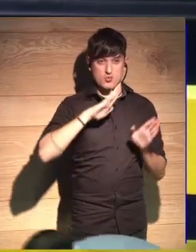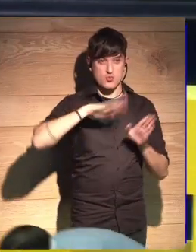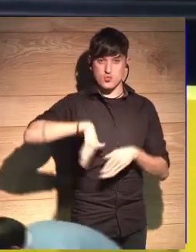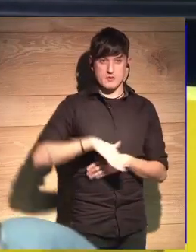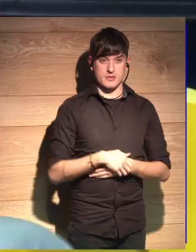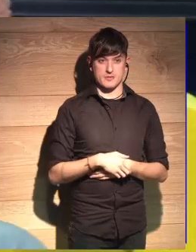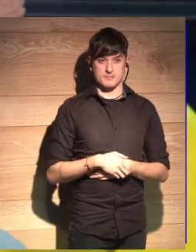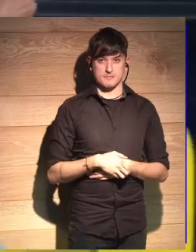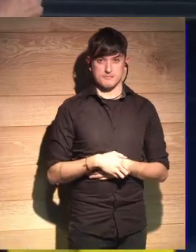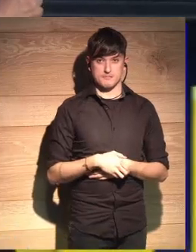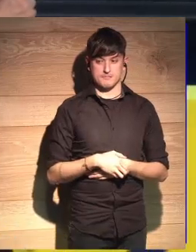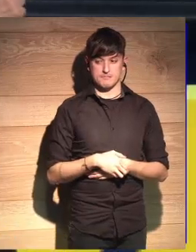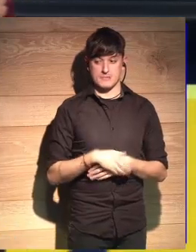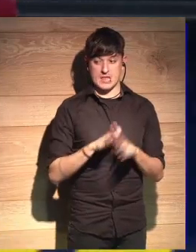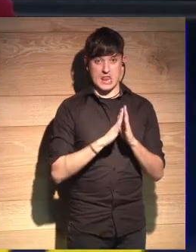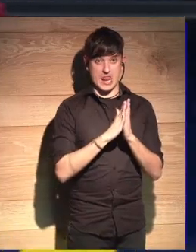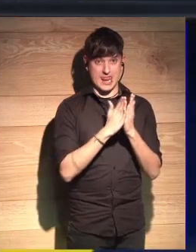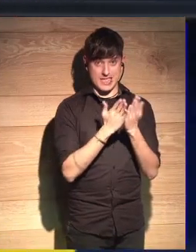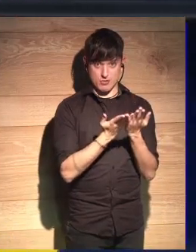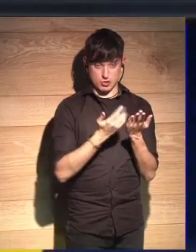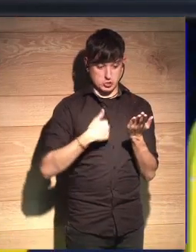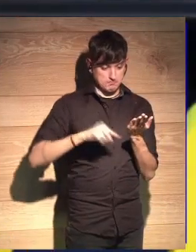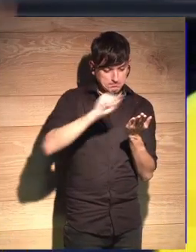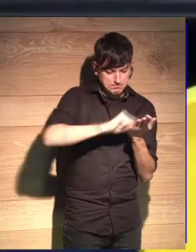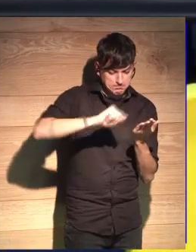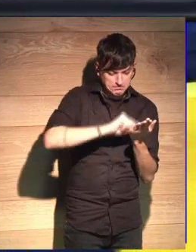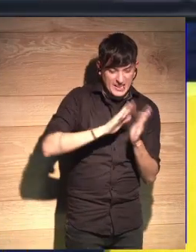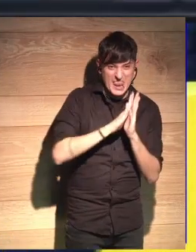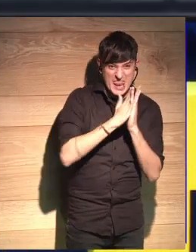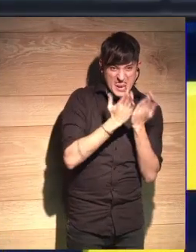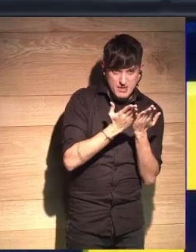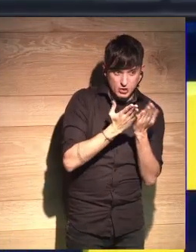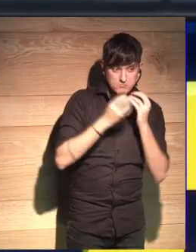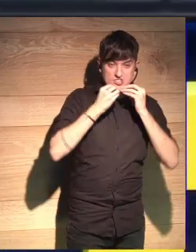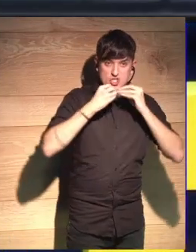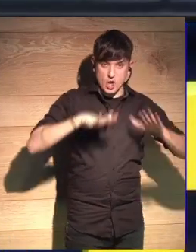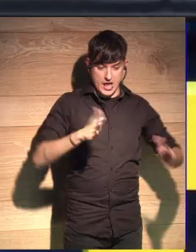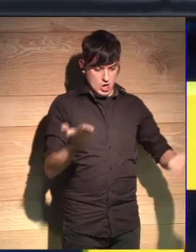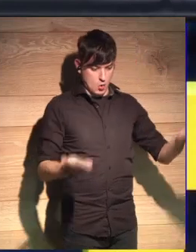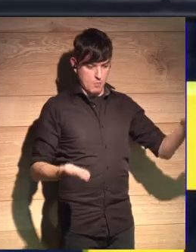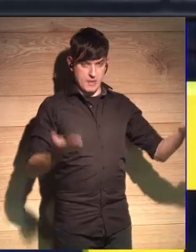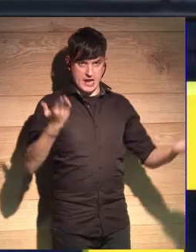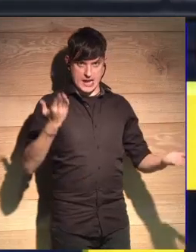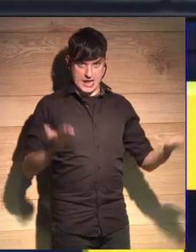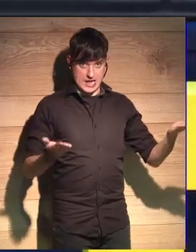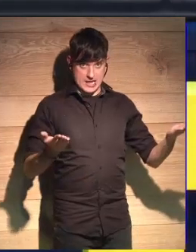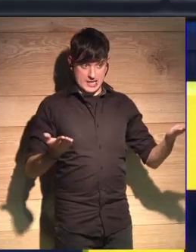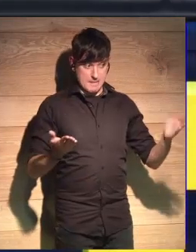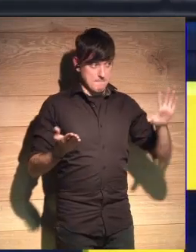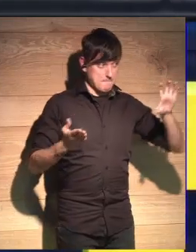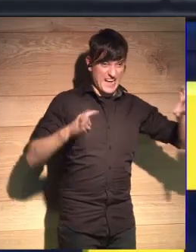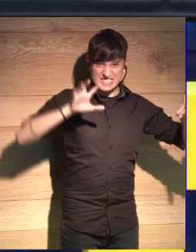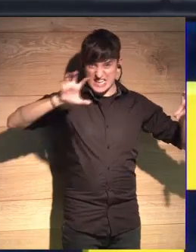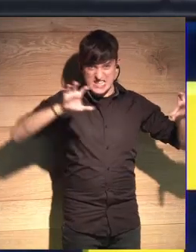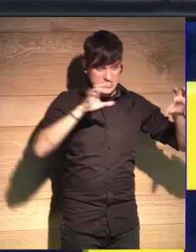The books that I write are books of comparative history. I compare the histories of different